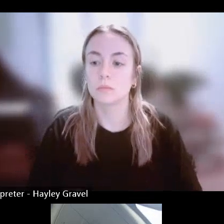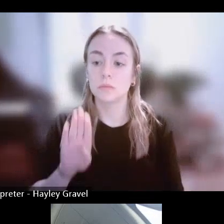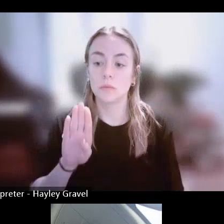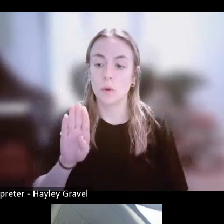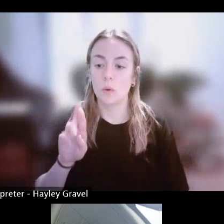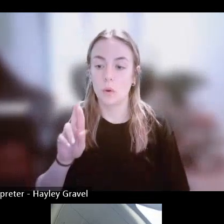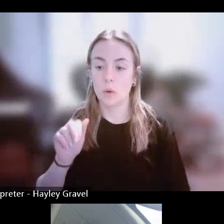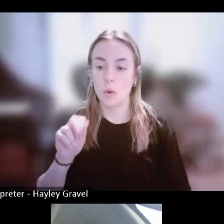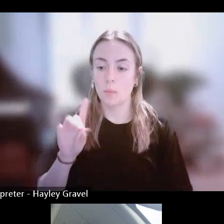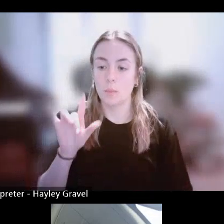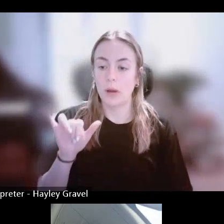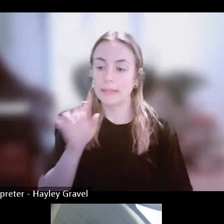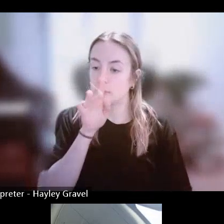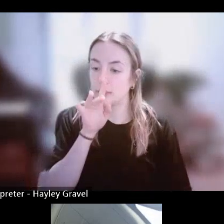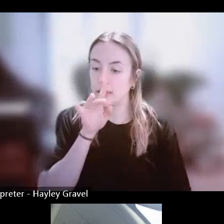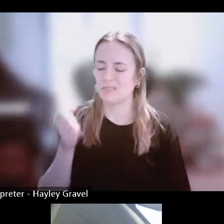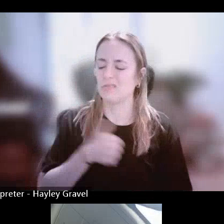Sorry, hold on.